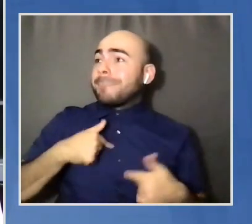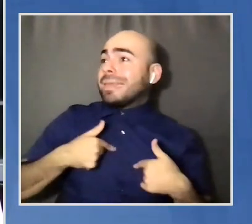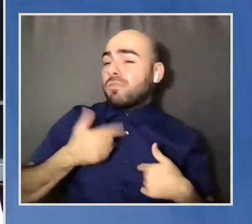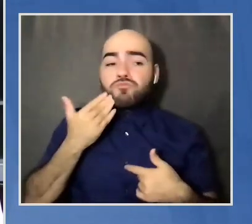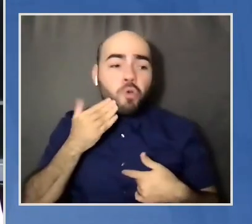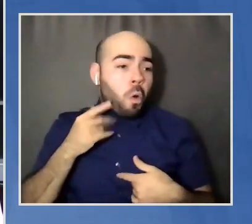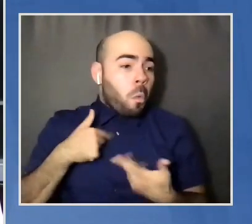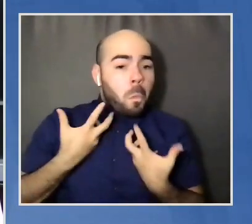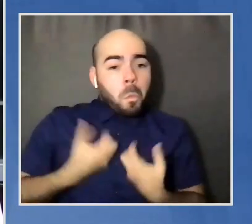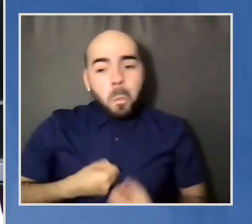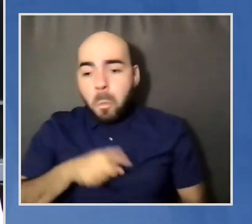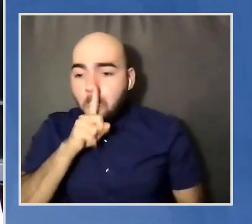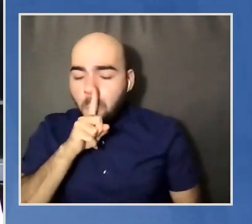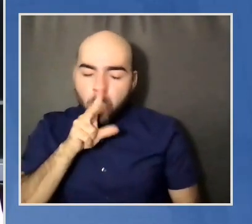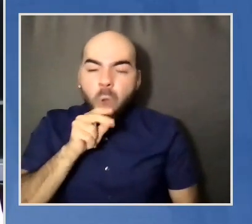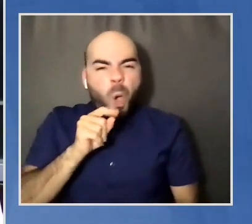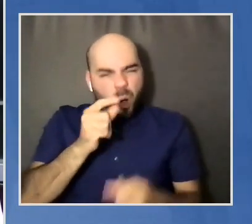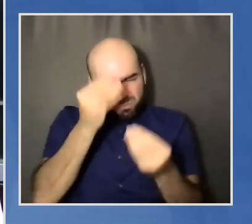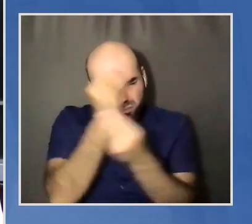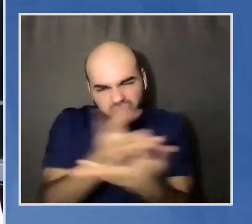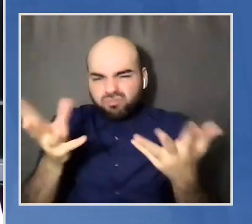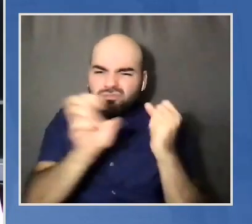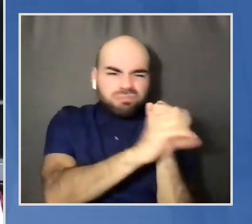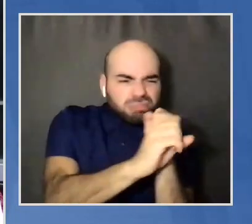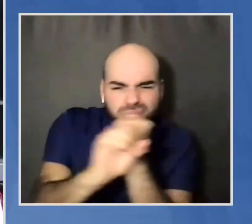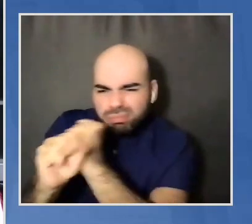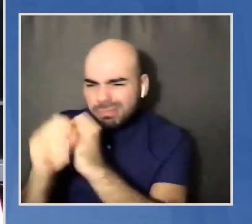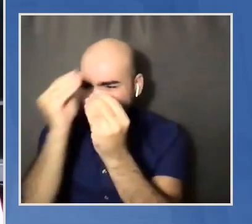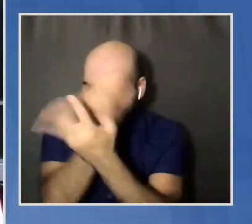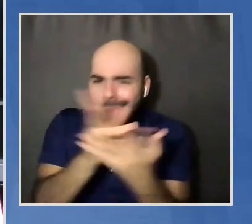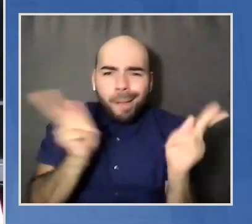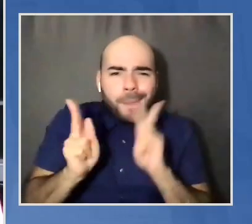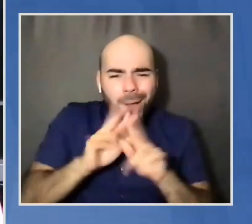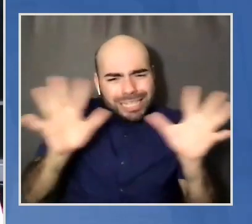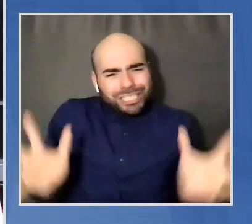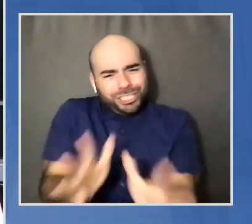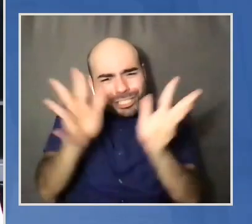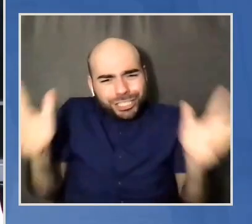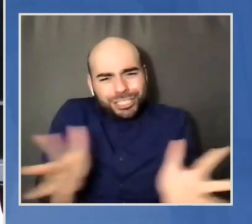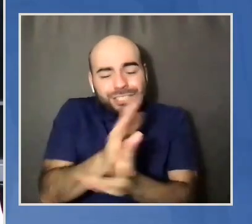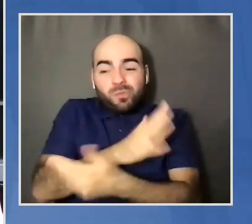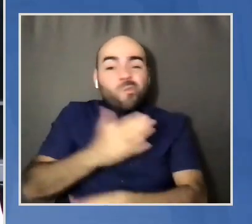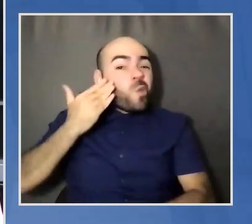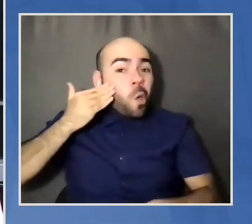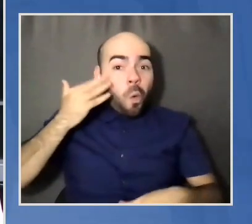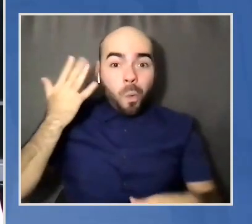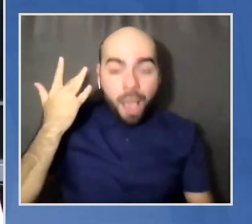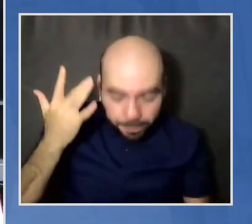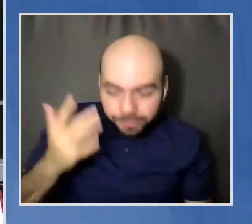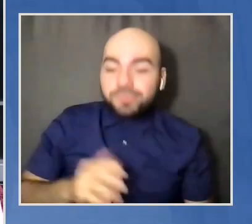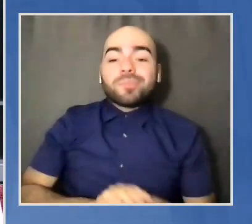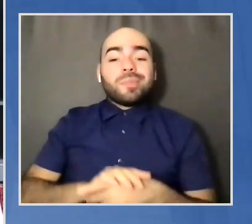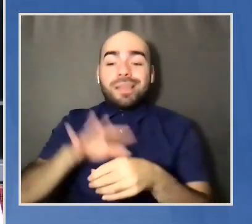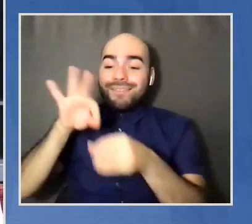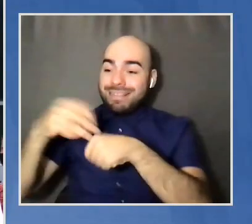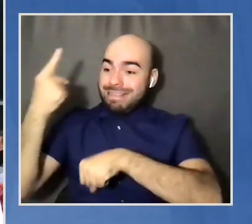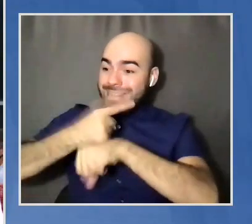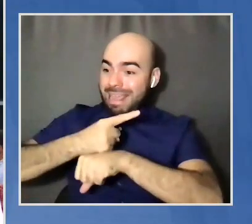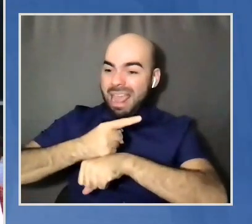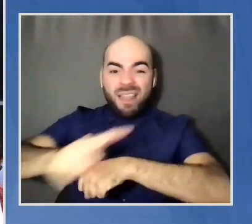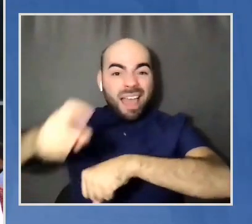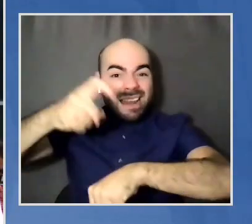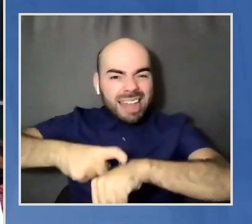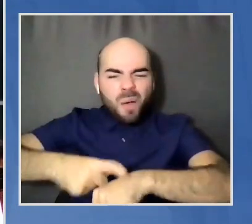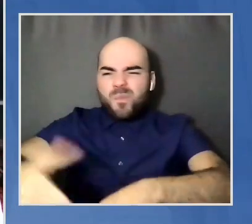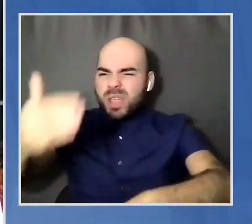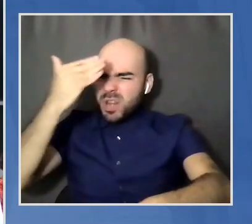It's very important, because on Election Day, we want there to be no doubt at all that Joe Biden and